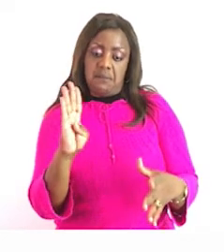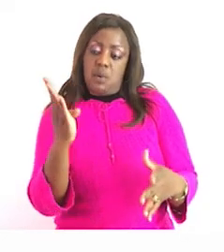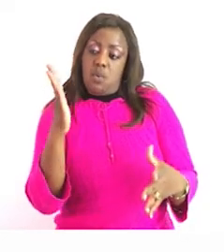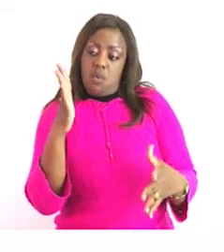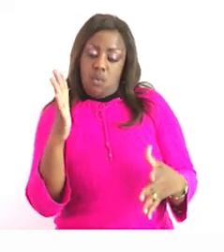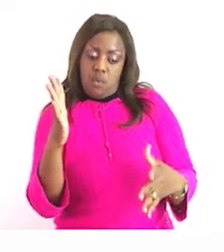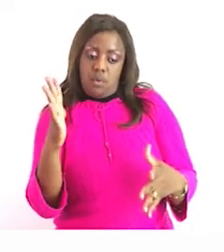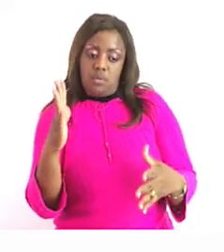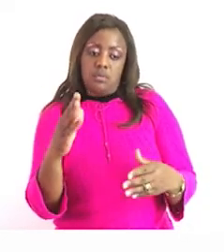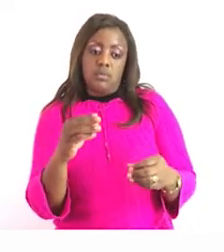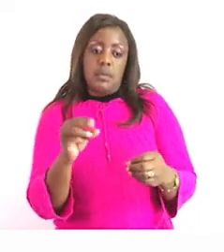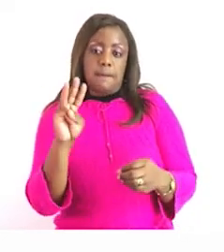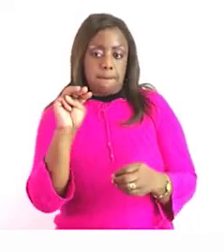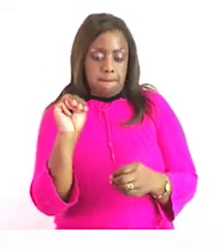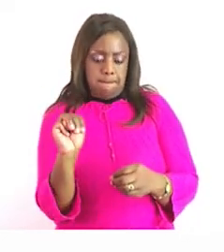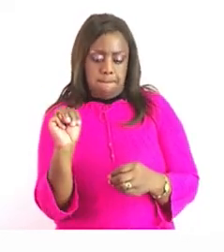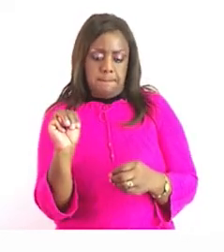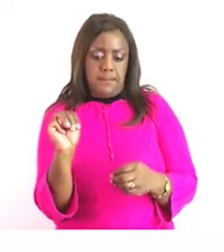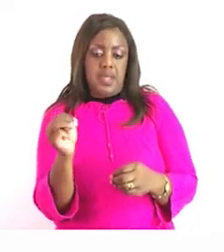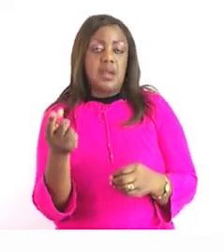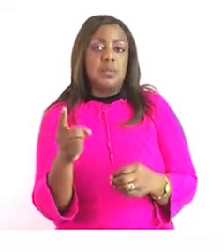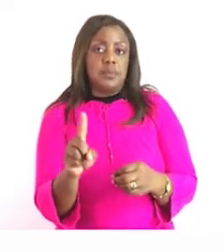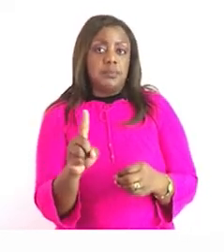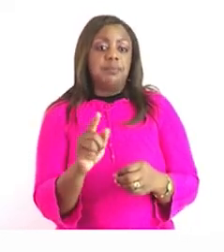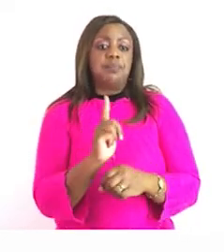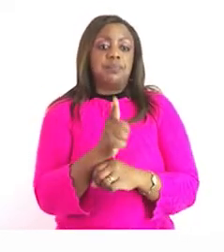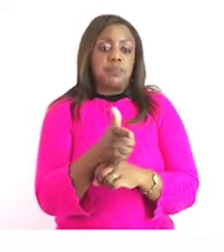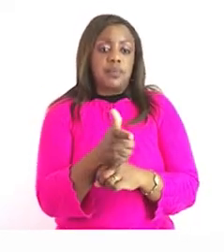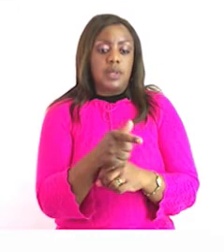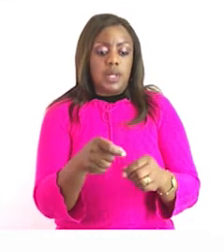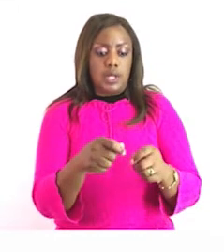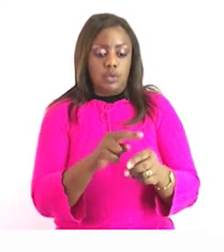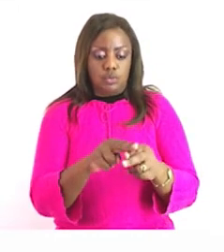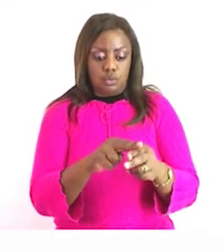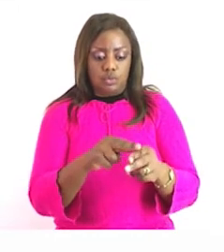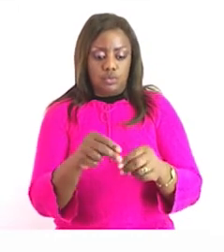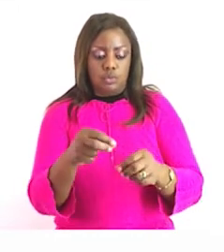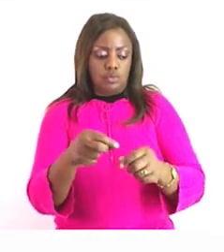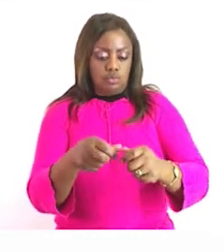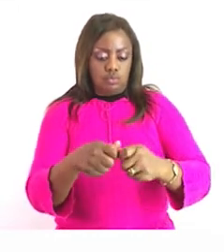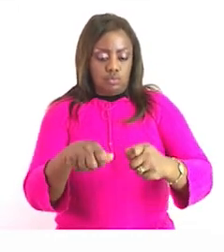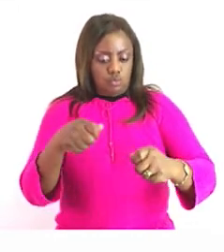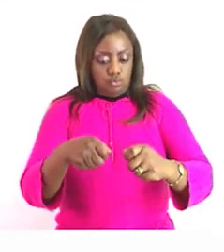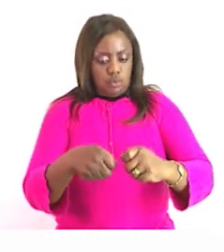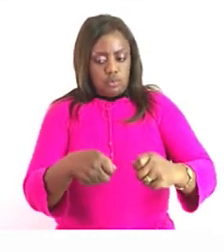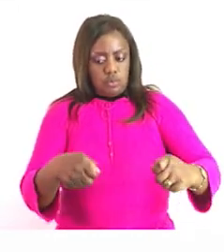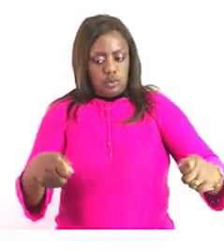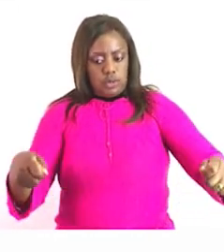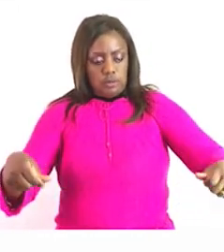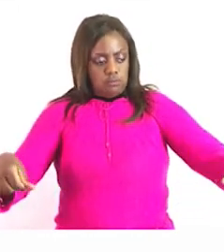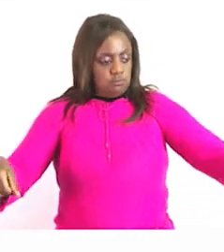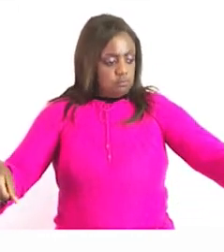We are having line PQ, and that line, if one have to guess